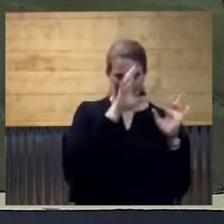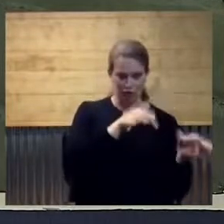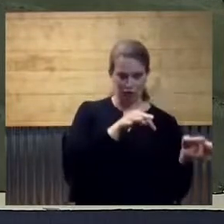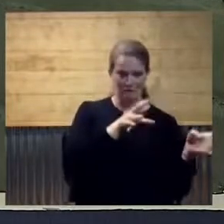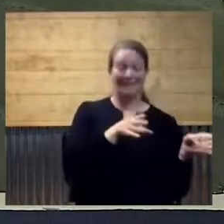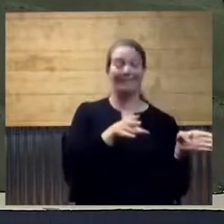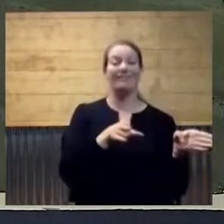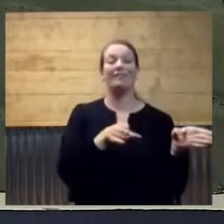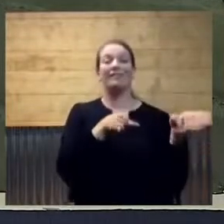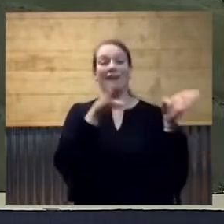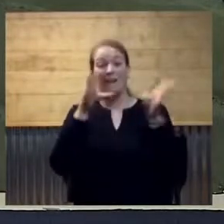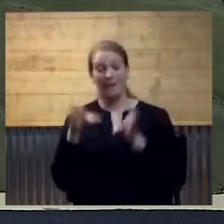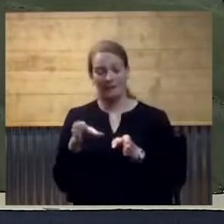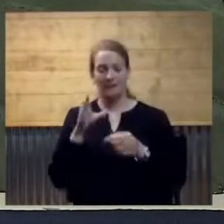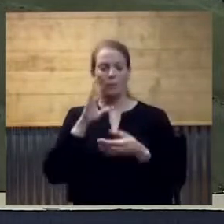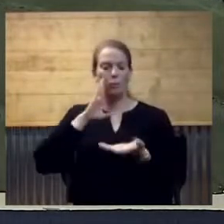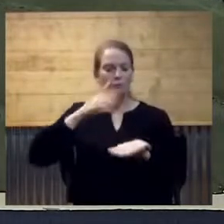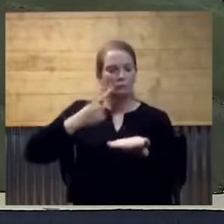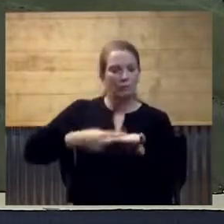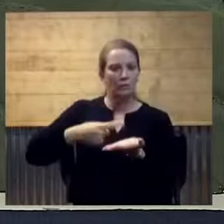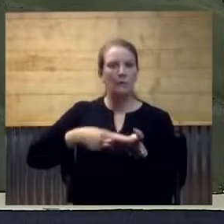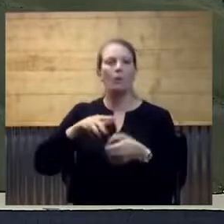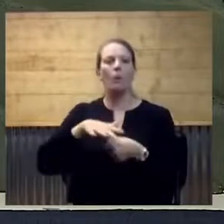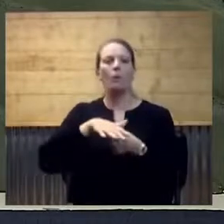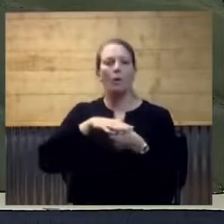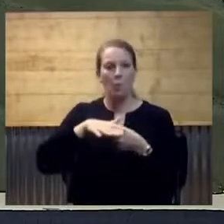the advisability of the local plan